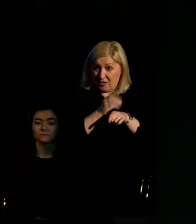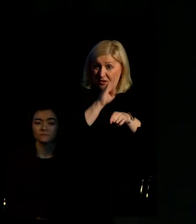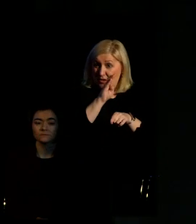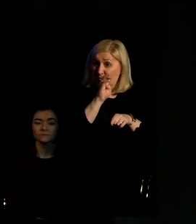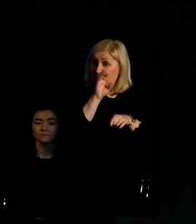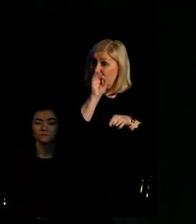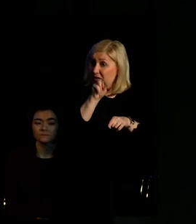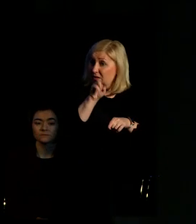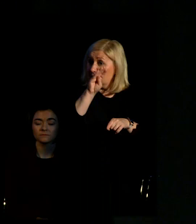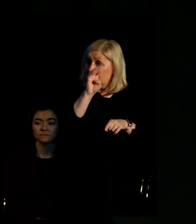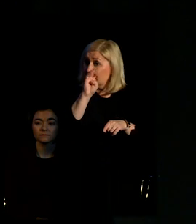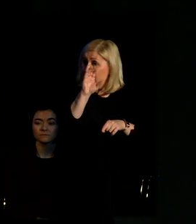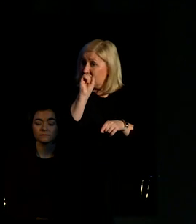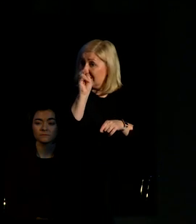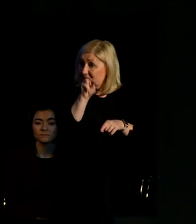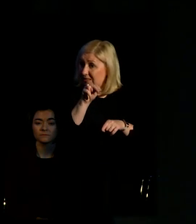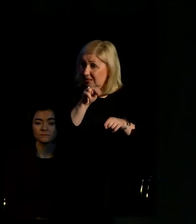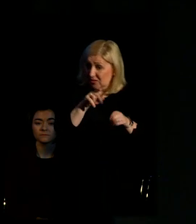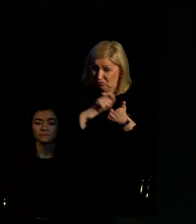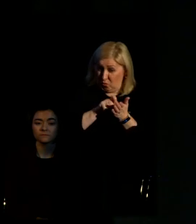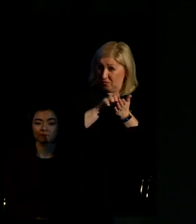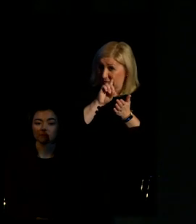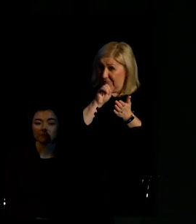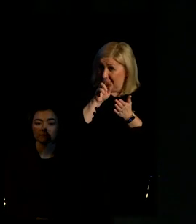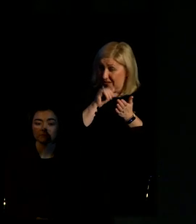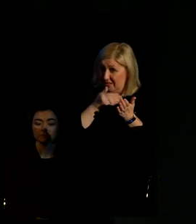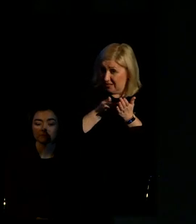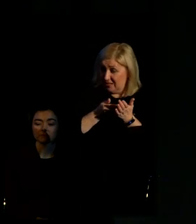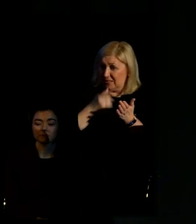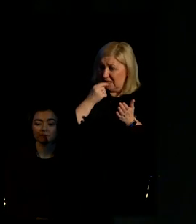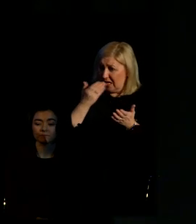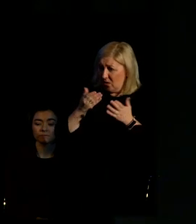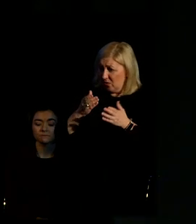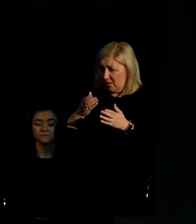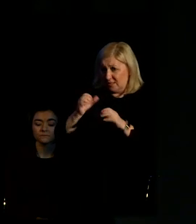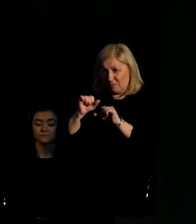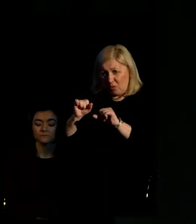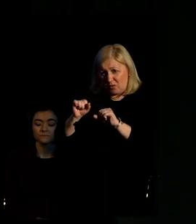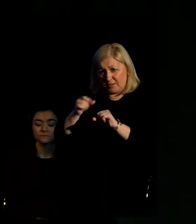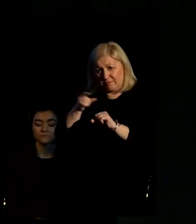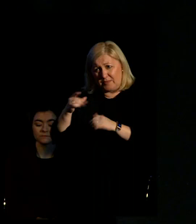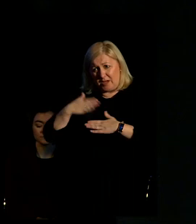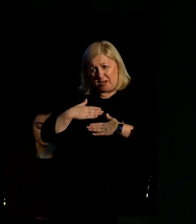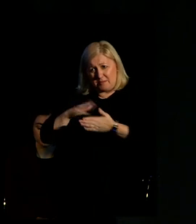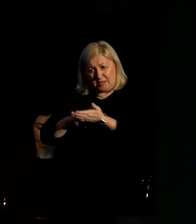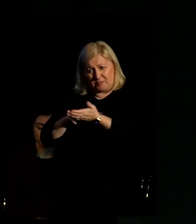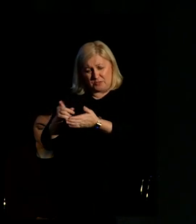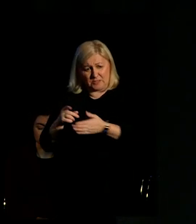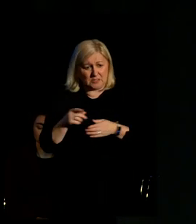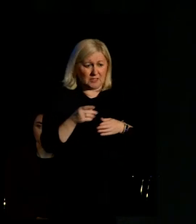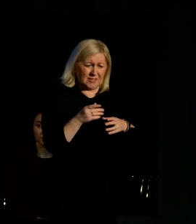his diary of supporting the troops, comforting the survivors, and burying the mounds of dead